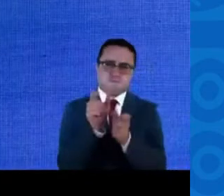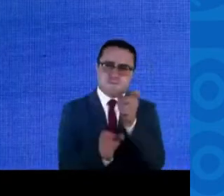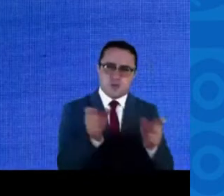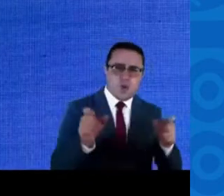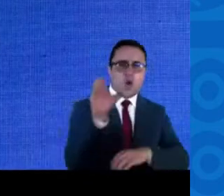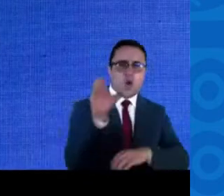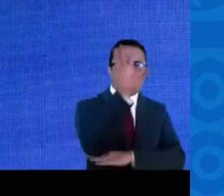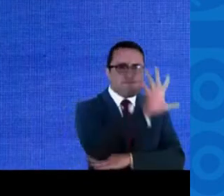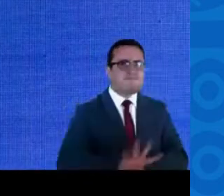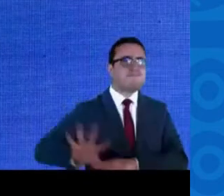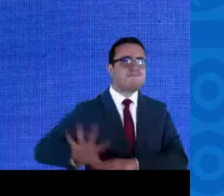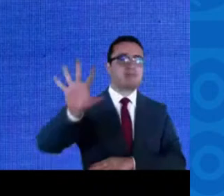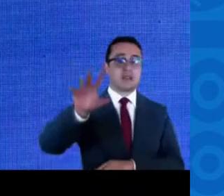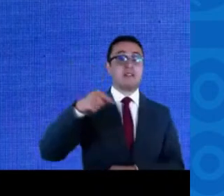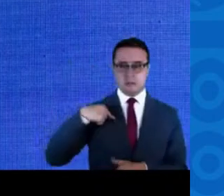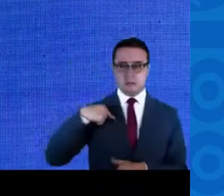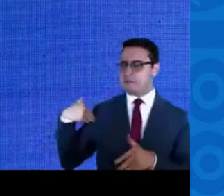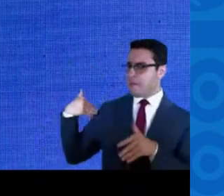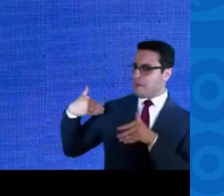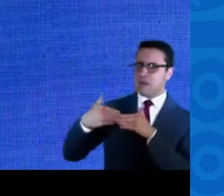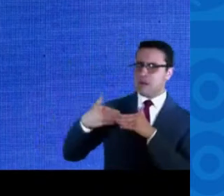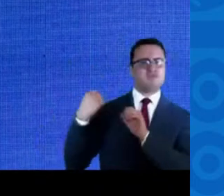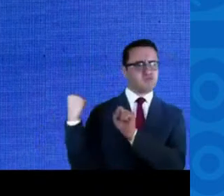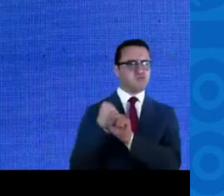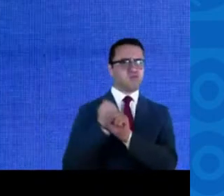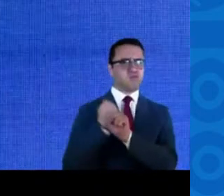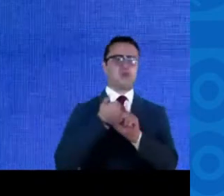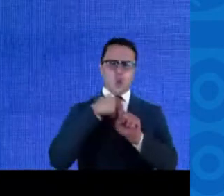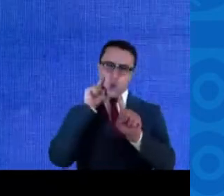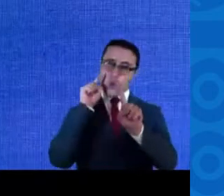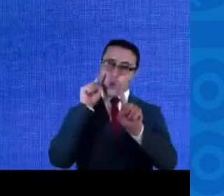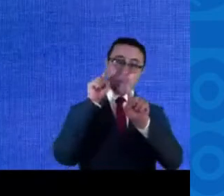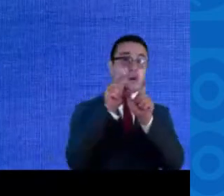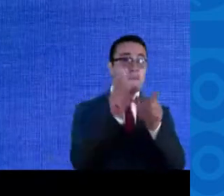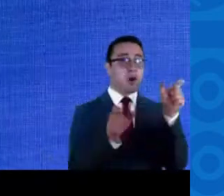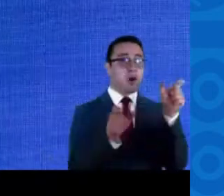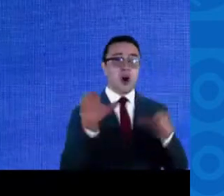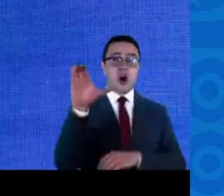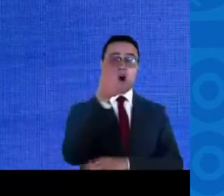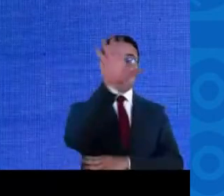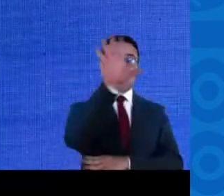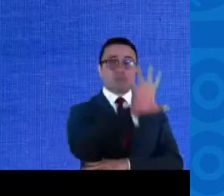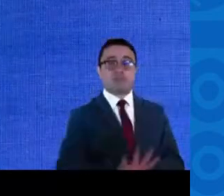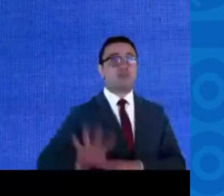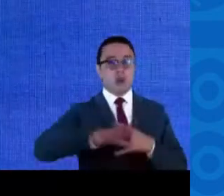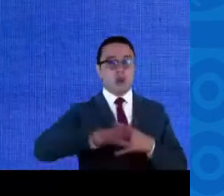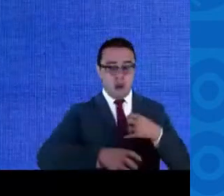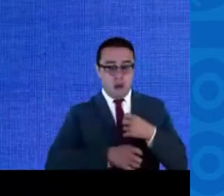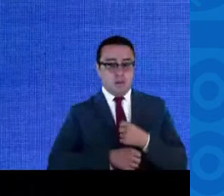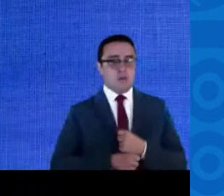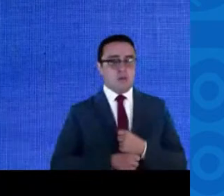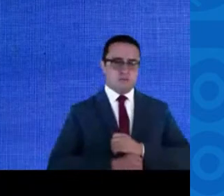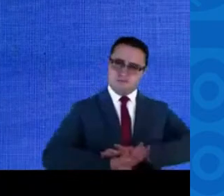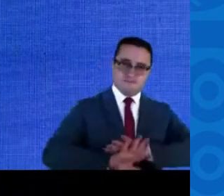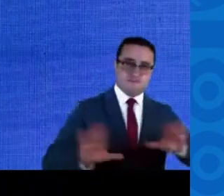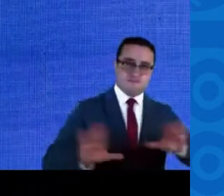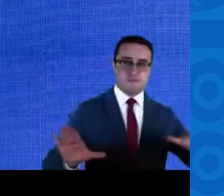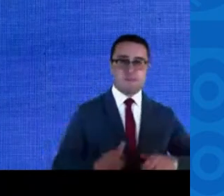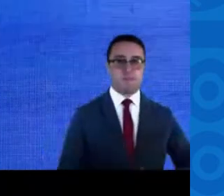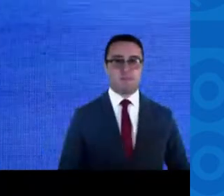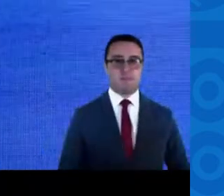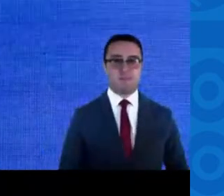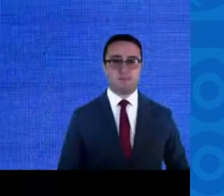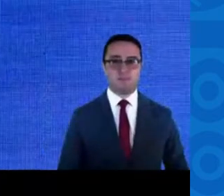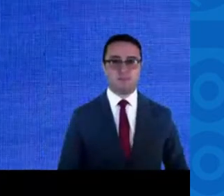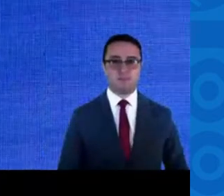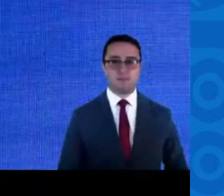nutrition for all Colombians. This has been my purpose, my goal, and perhaps